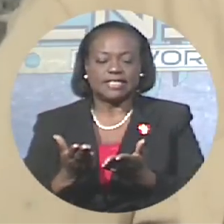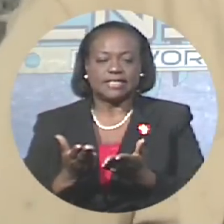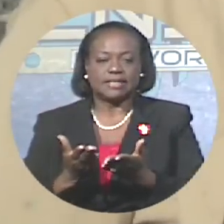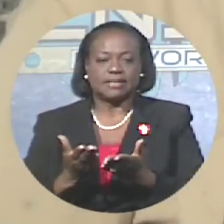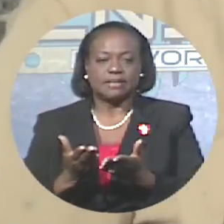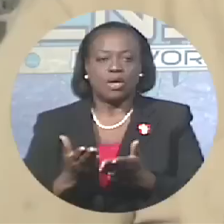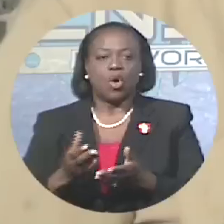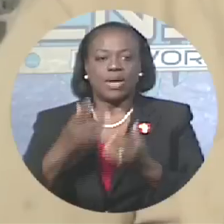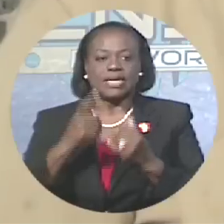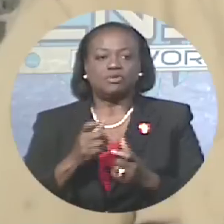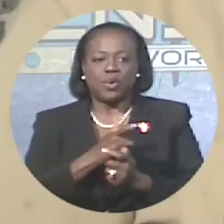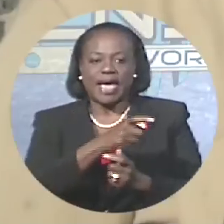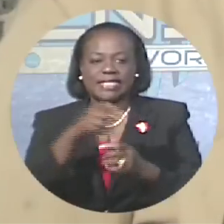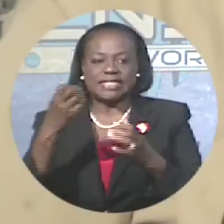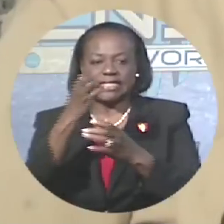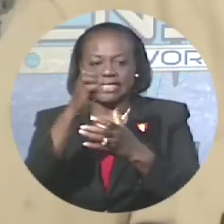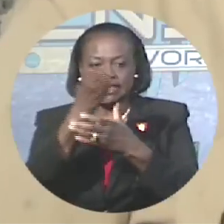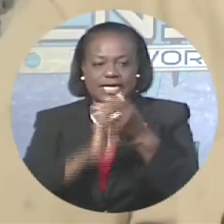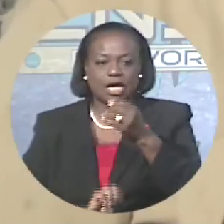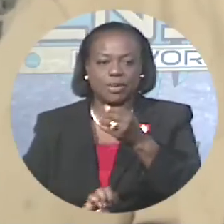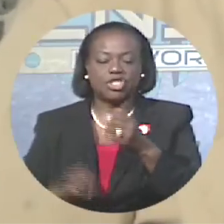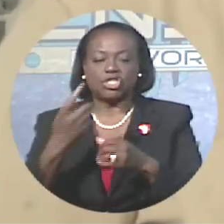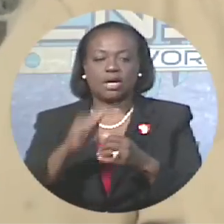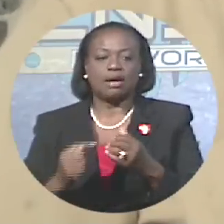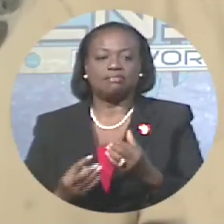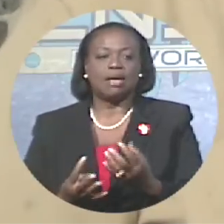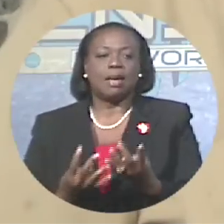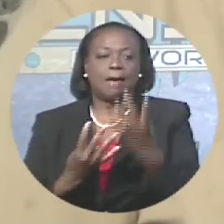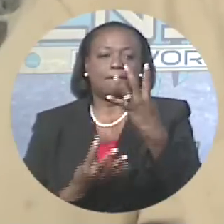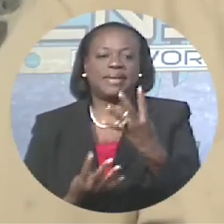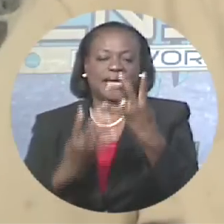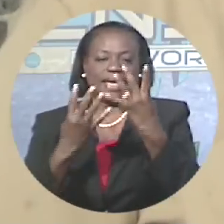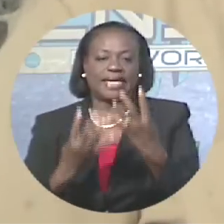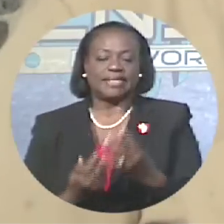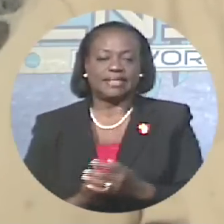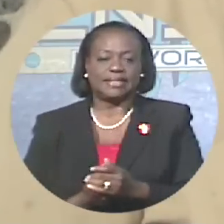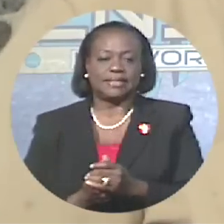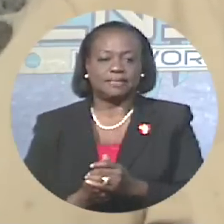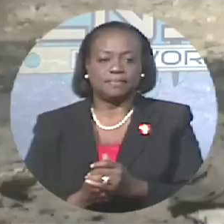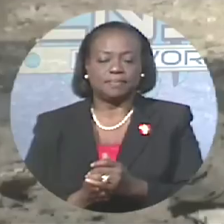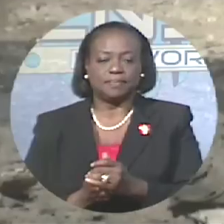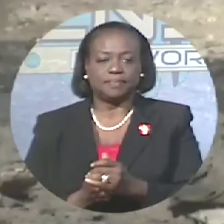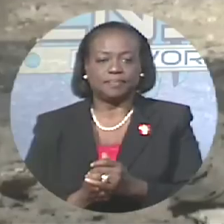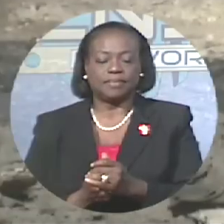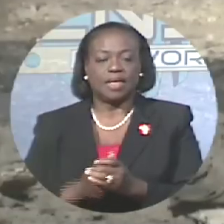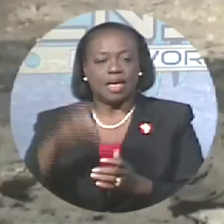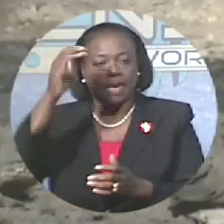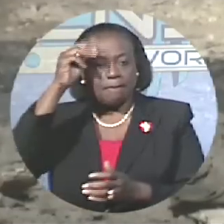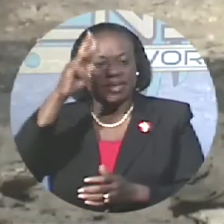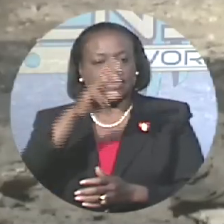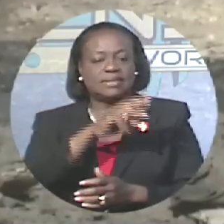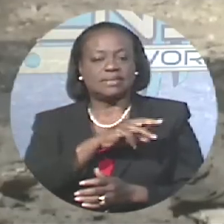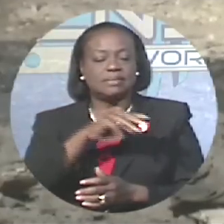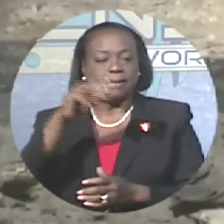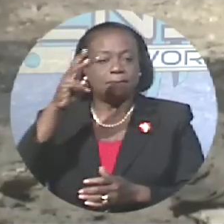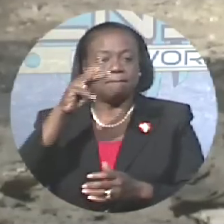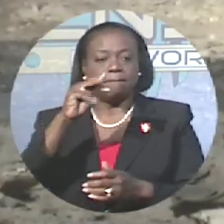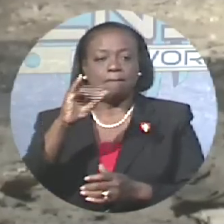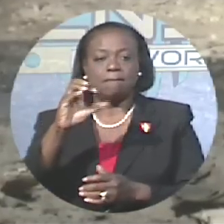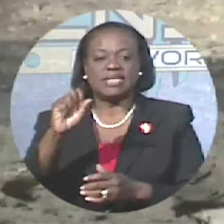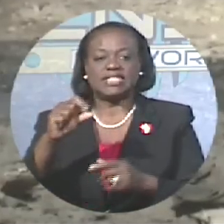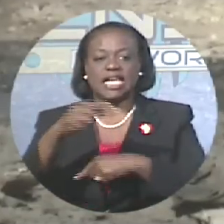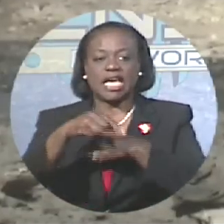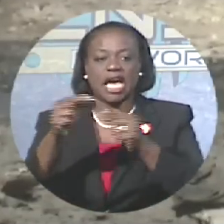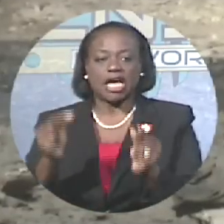can easily spread to any portion of the dump site once it is set ablaze. Misty Garden residents say ideally